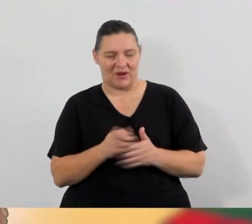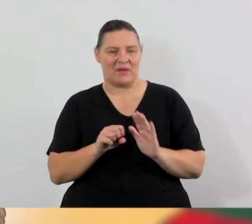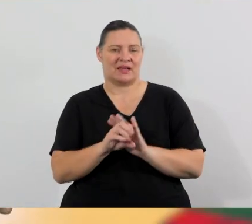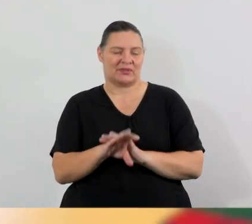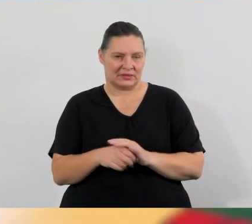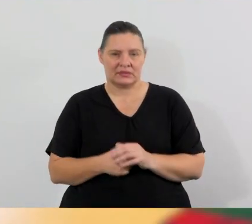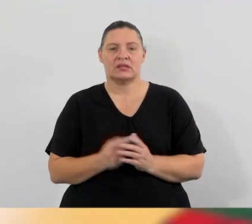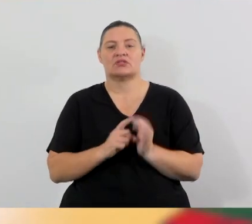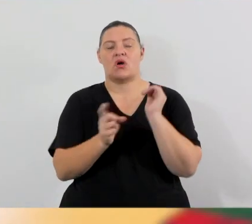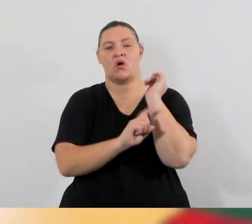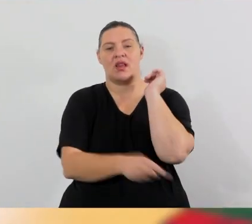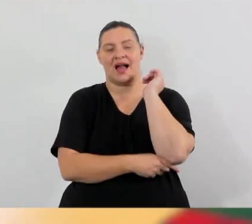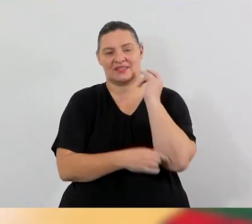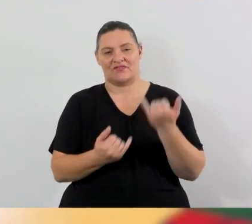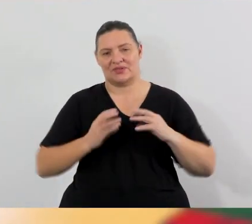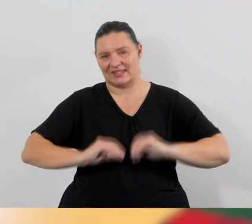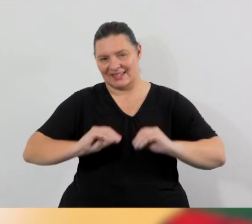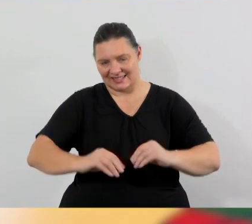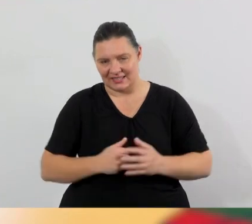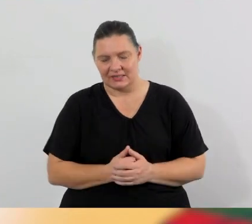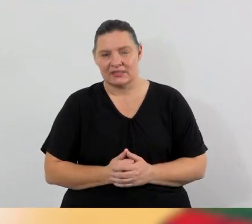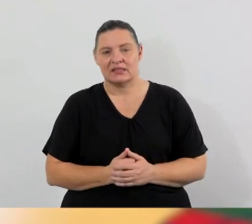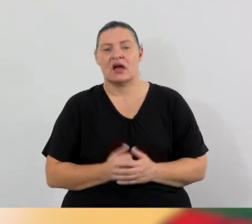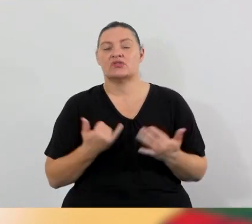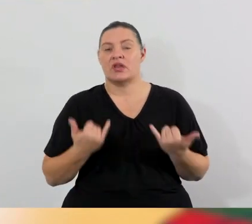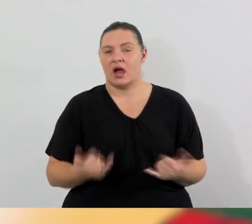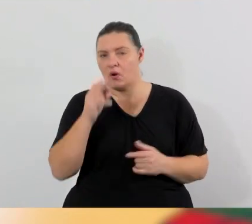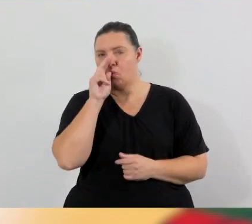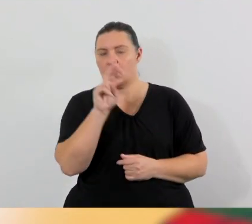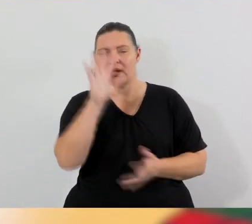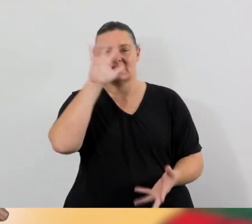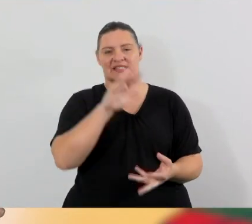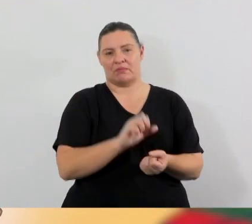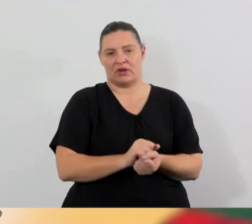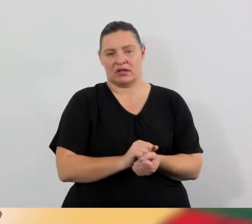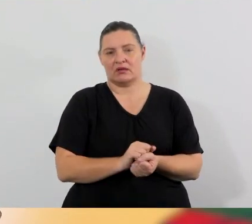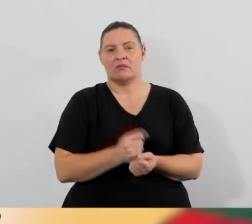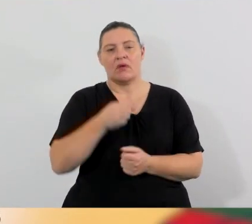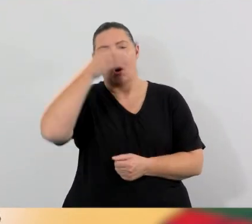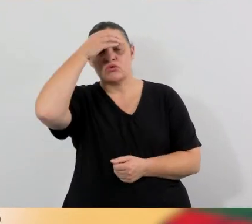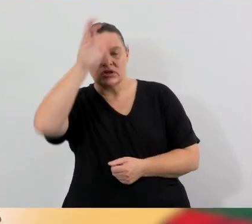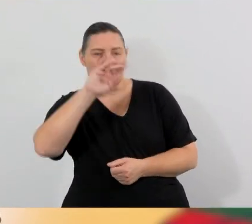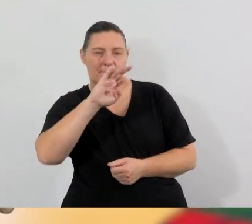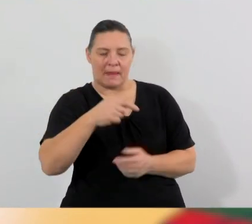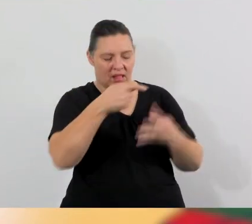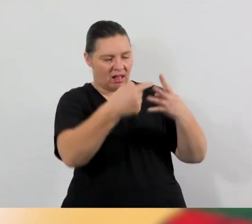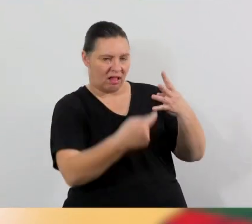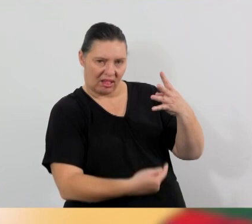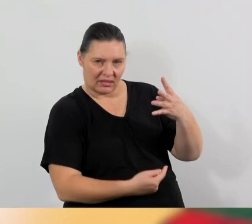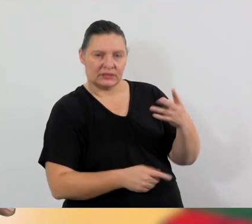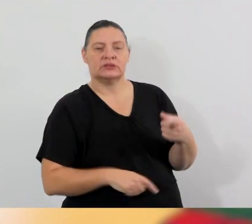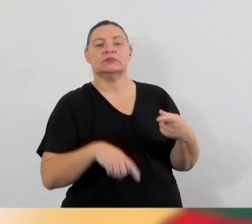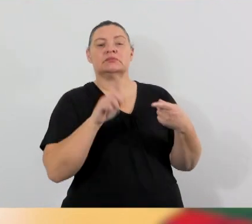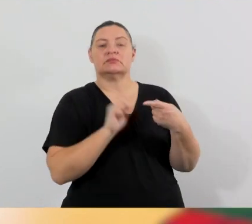Welcome back from the ad break. Now, this is our last segment for this lesson, and we are going to look at the summary of what our concept